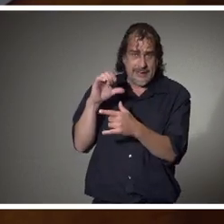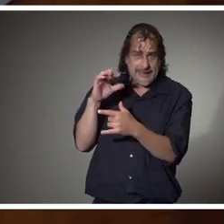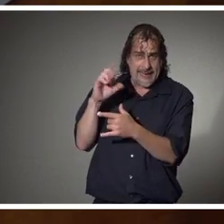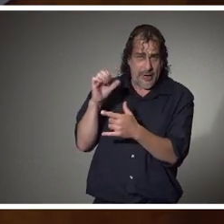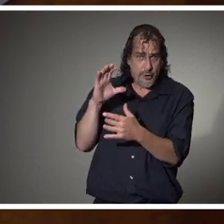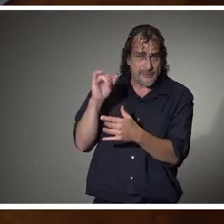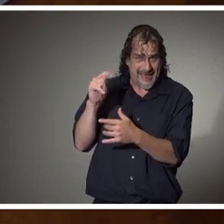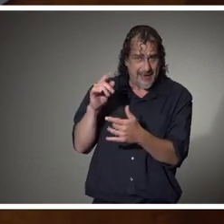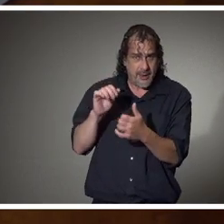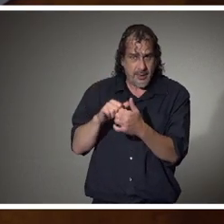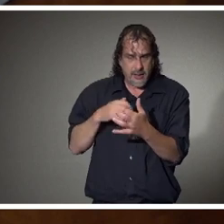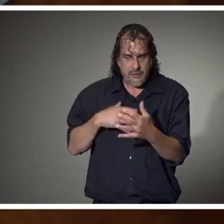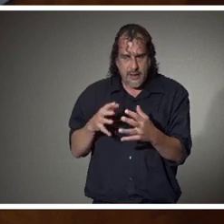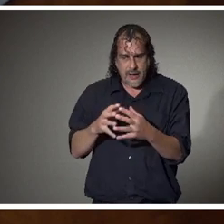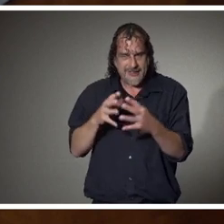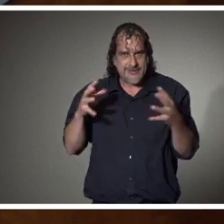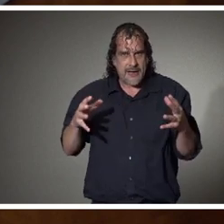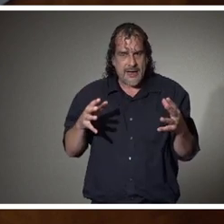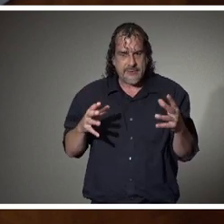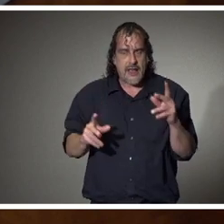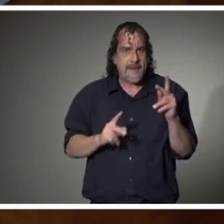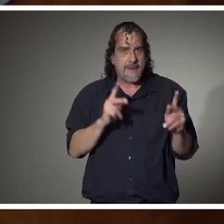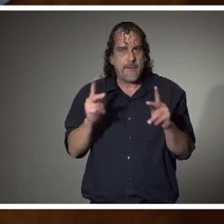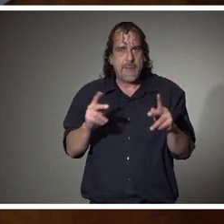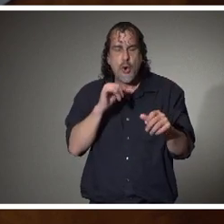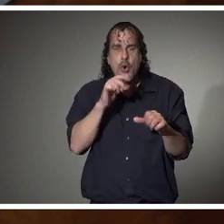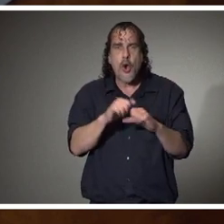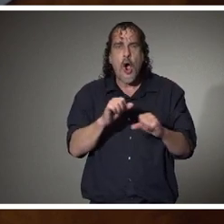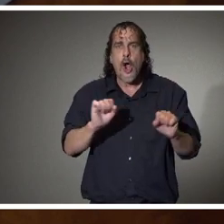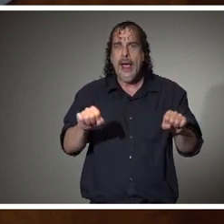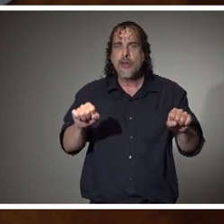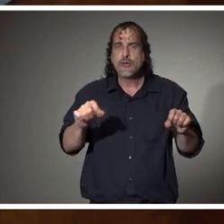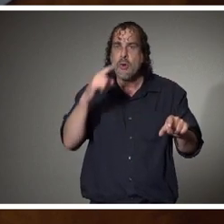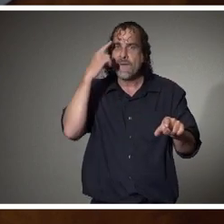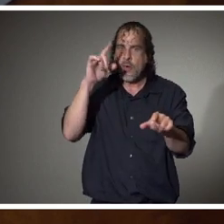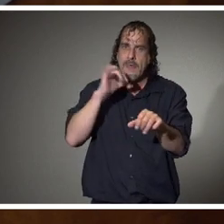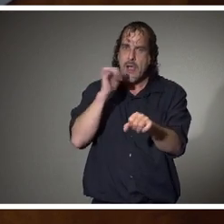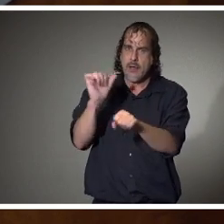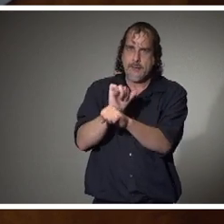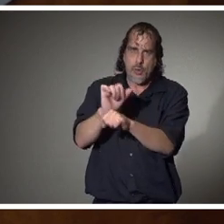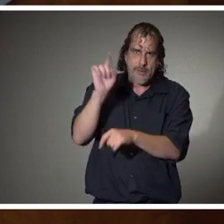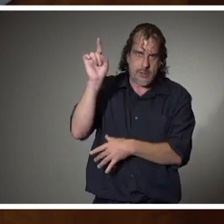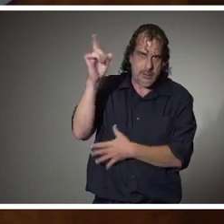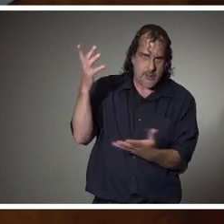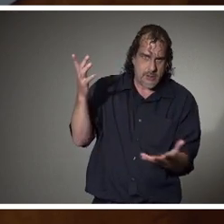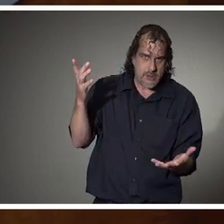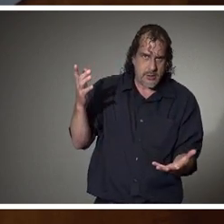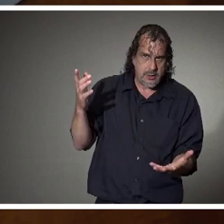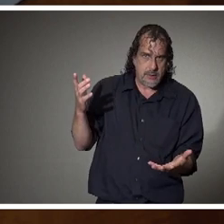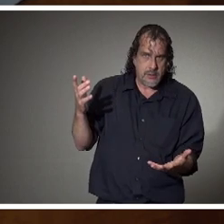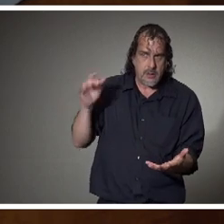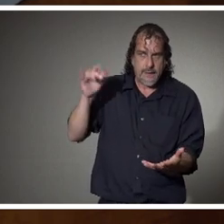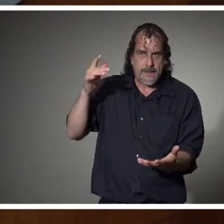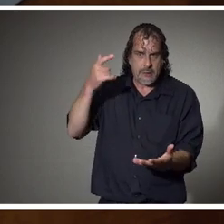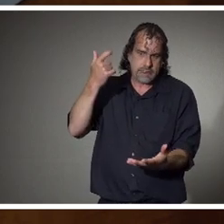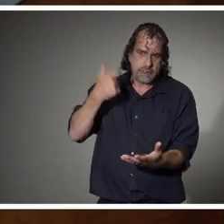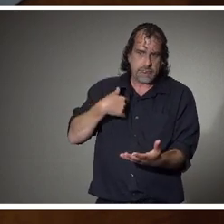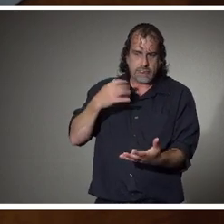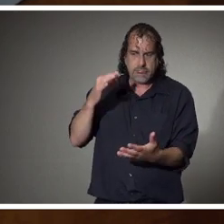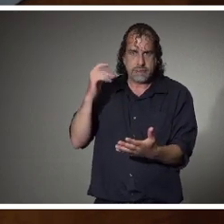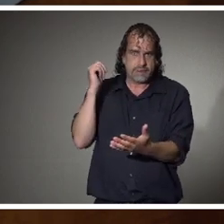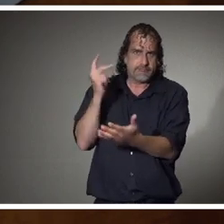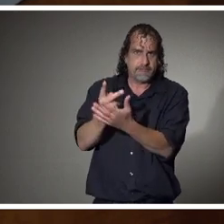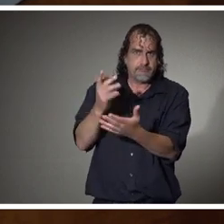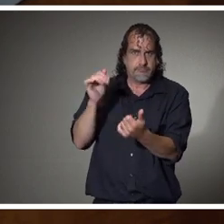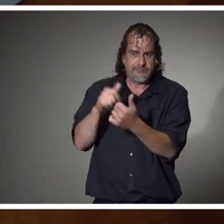it expands the number of people that are eligible for unemployment. The Federal CARES Act that passed the Congress and was signed by